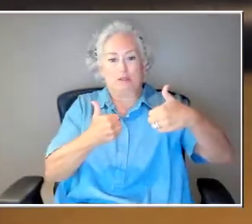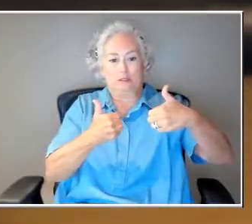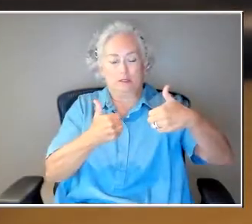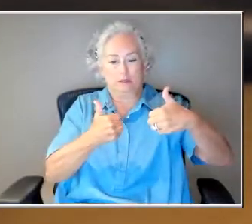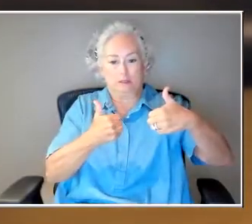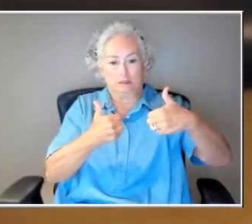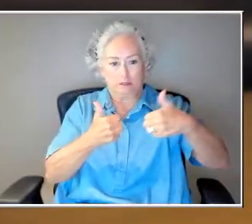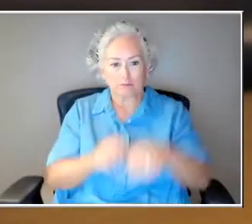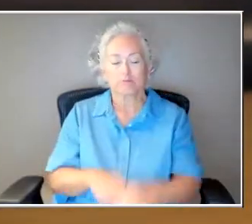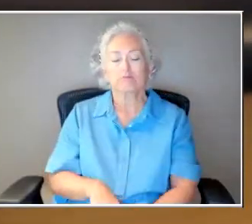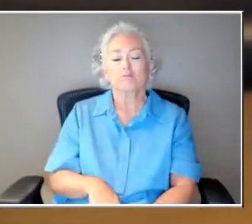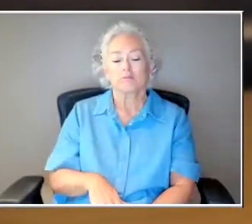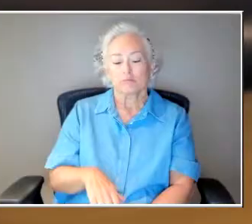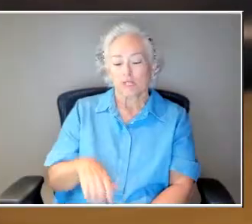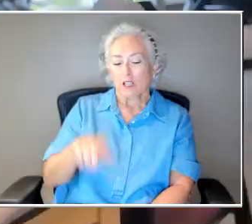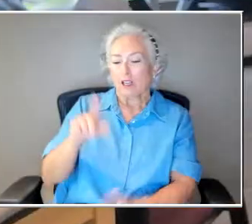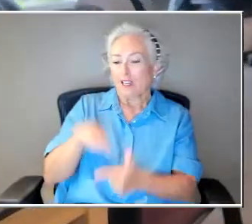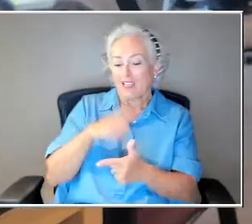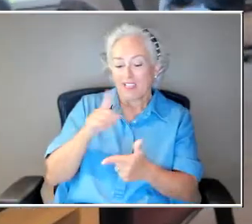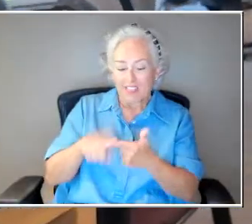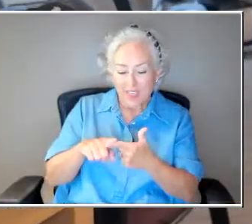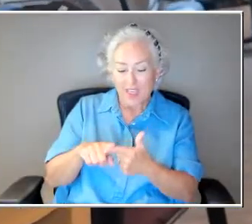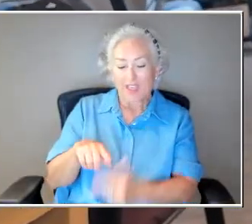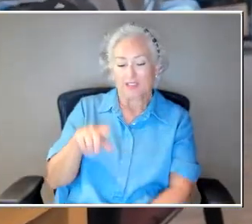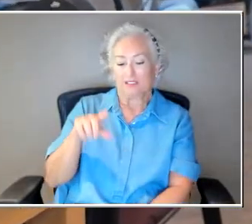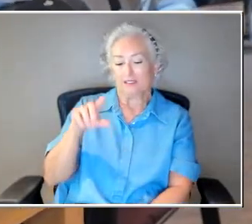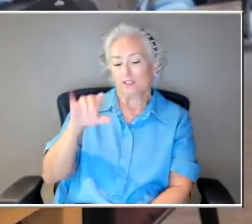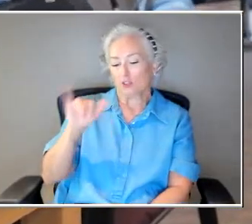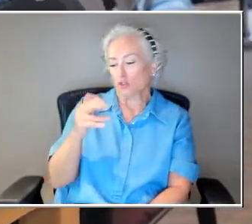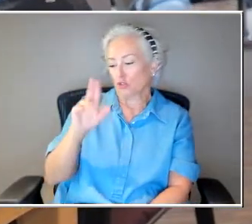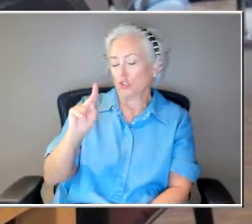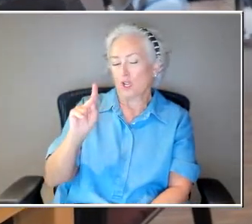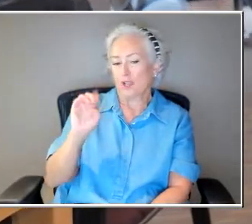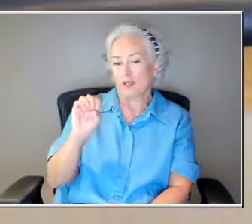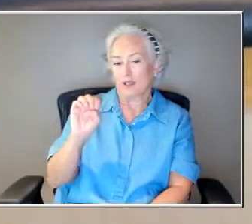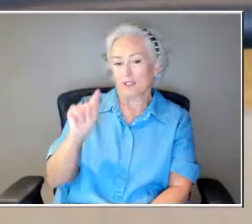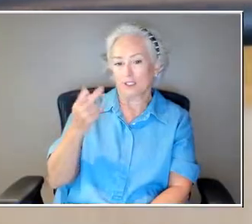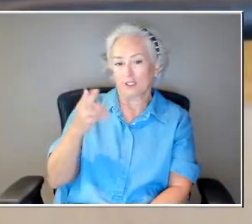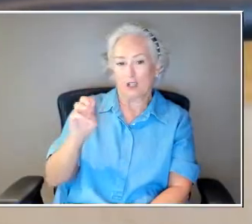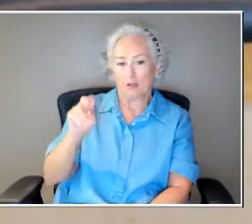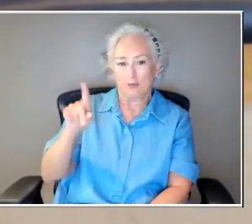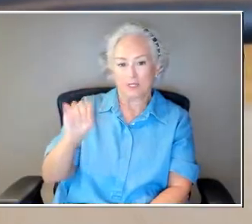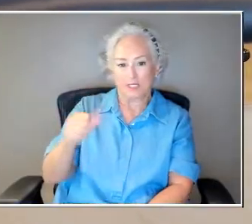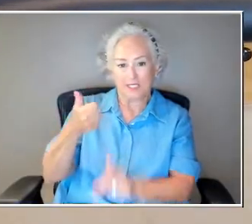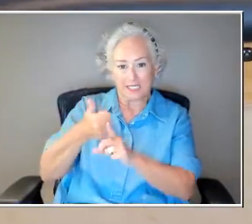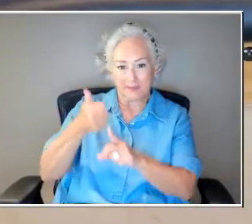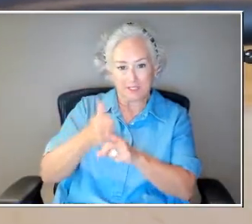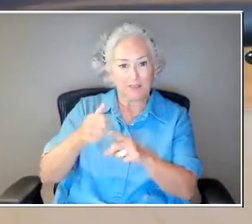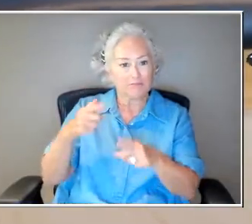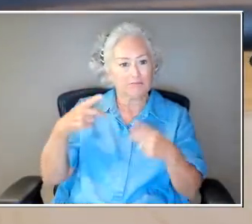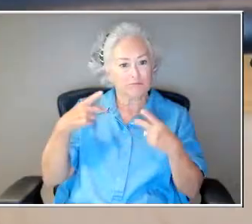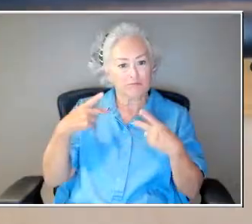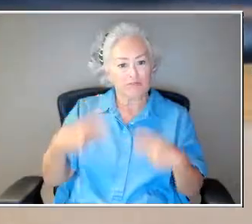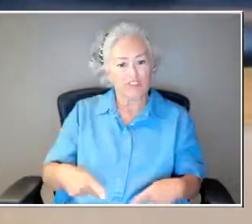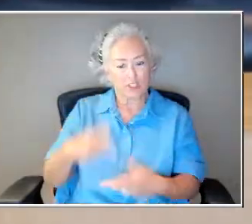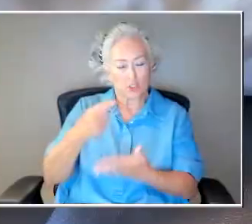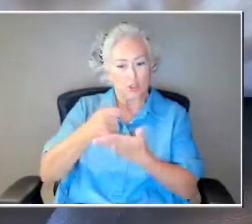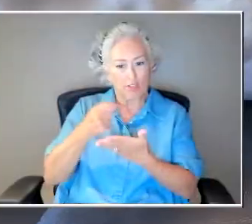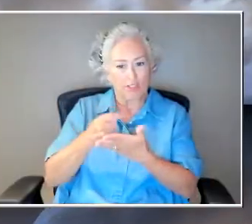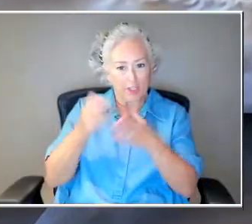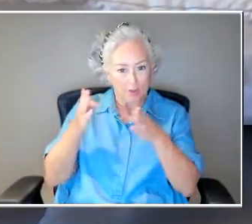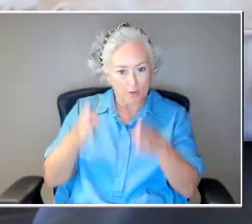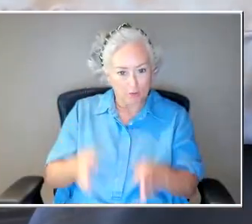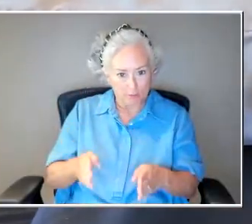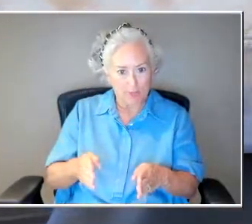physical therapist within the health system and a former college pitcher himself, who knew a thing or two about baseball injuries